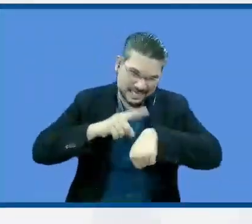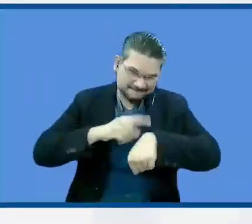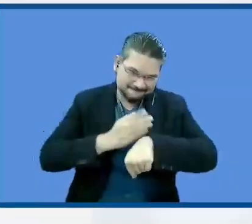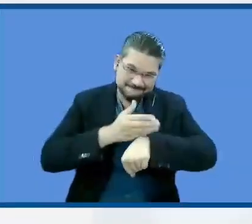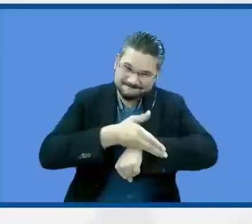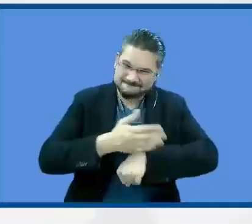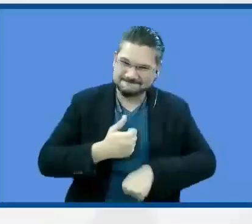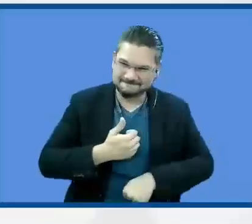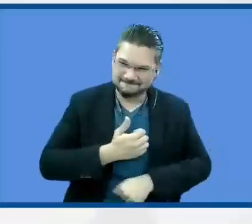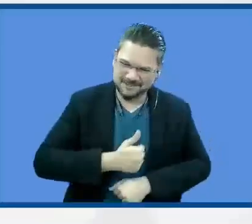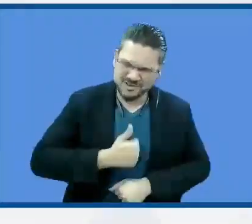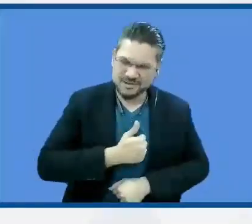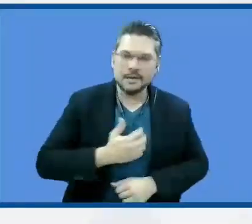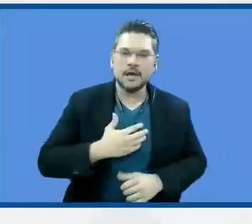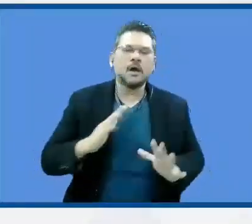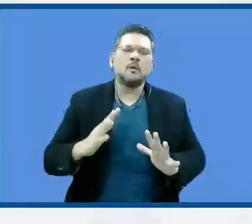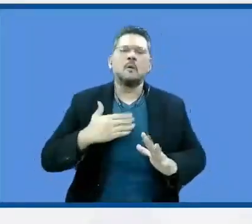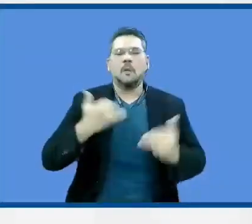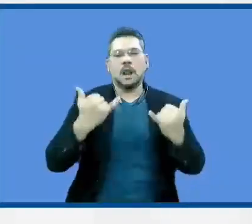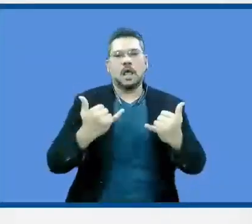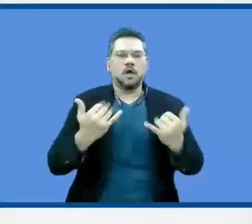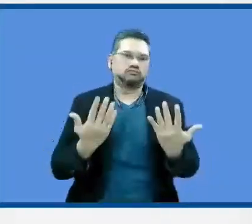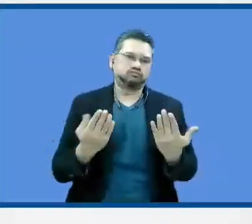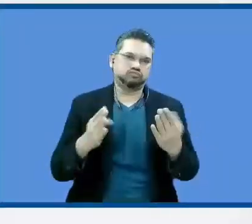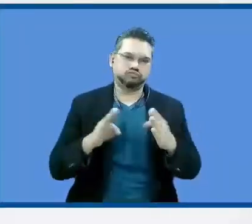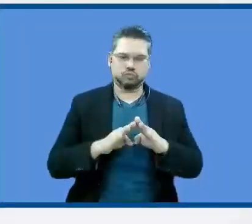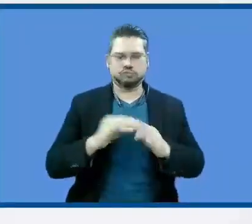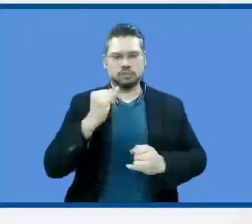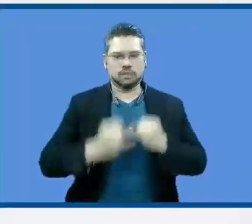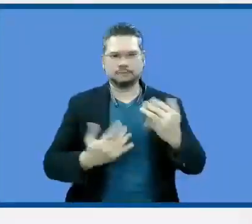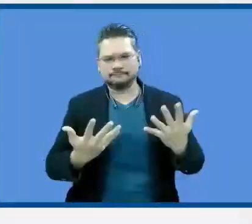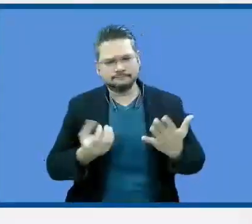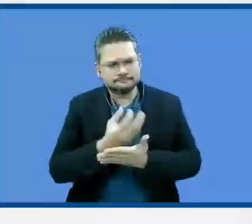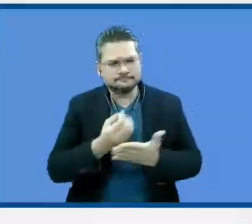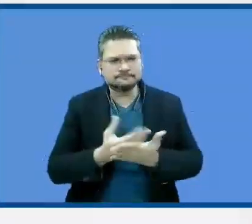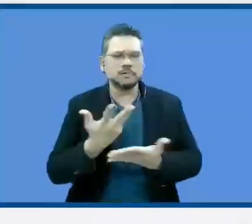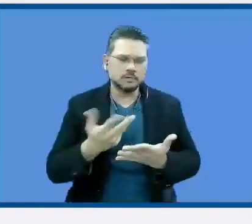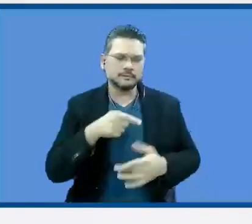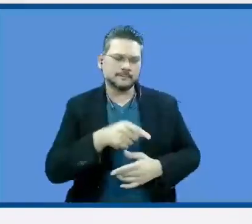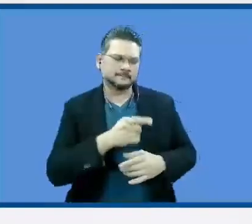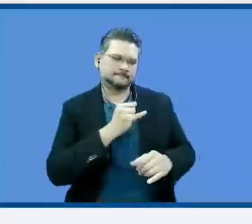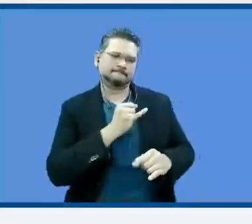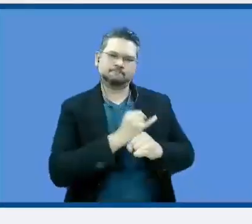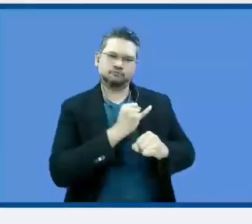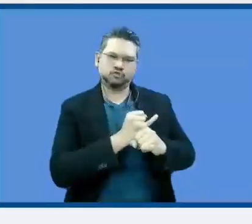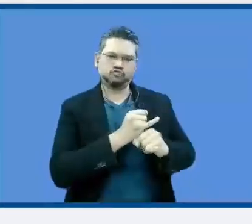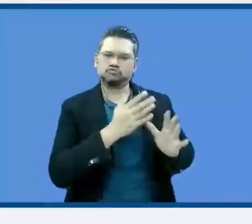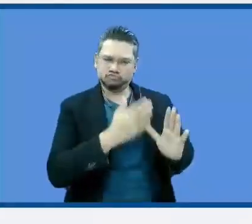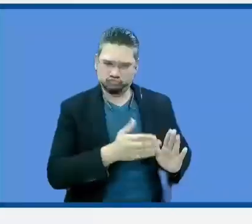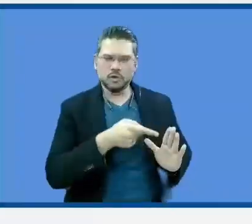with the institutionality. The leading or ruling institution is the